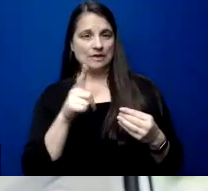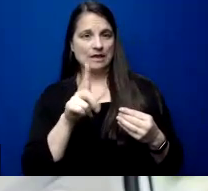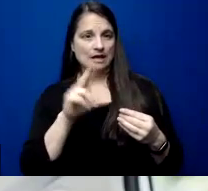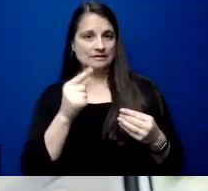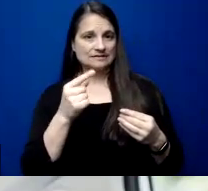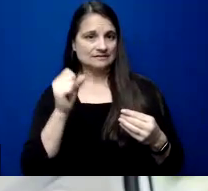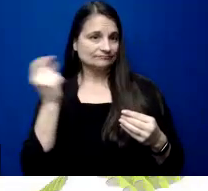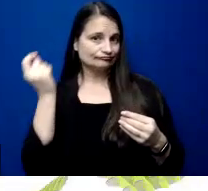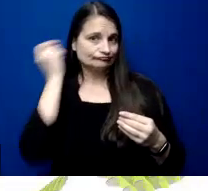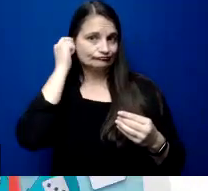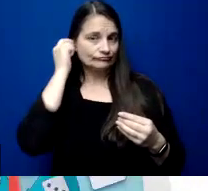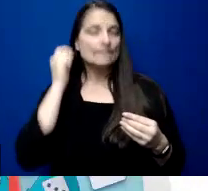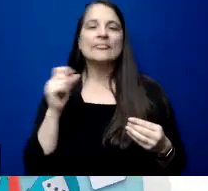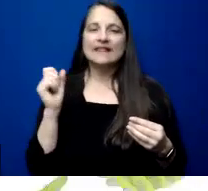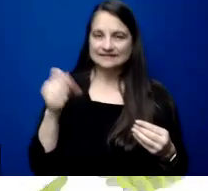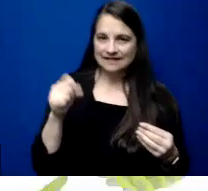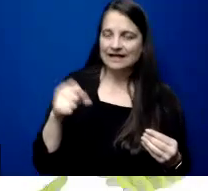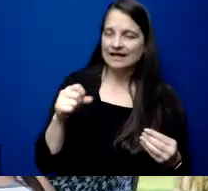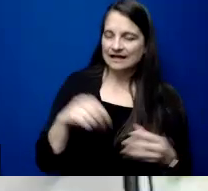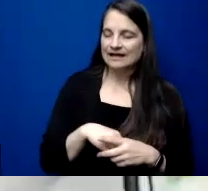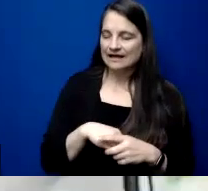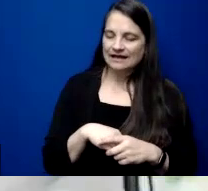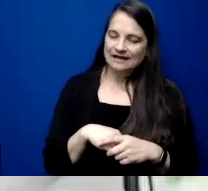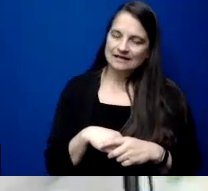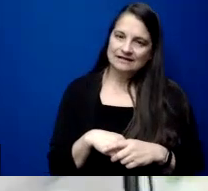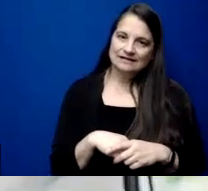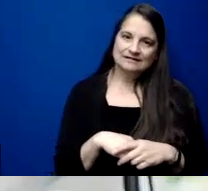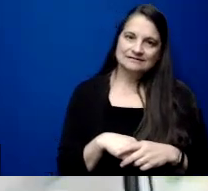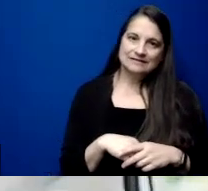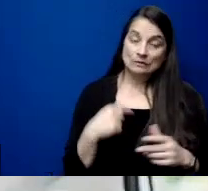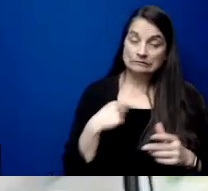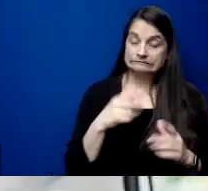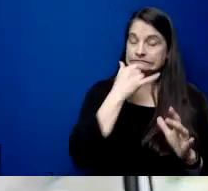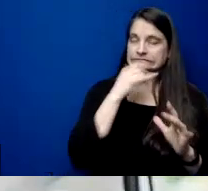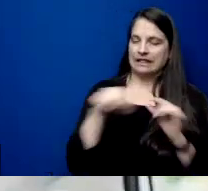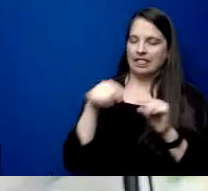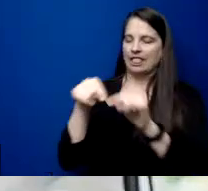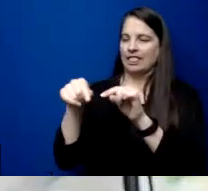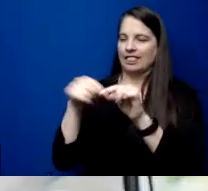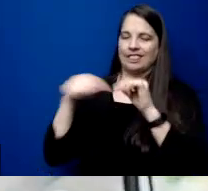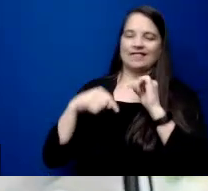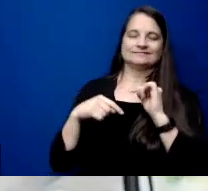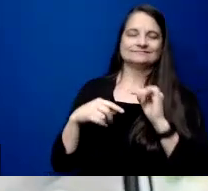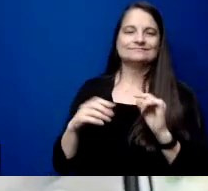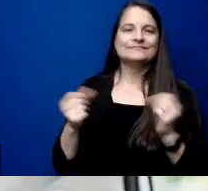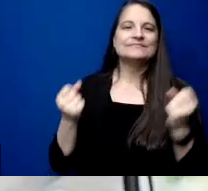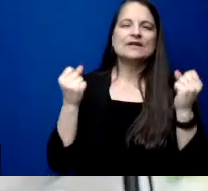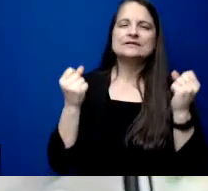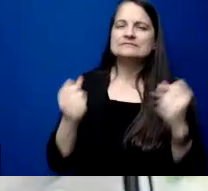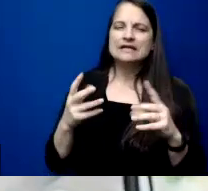different sound reduce. Oops, I just clicked a whole bunch of things. There are a variety of different sound